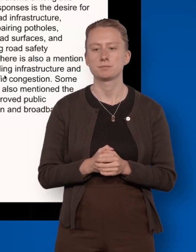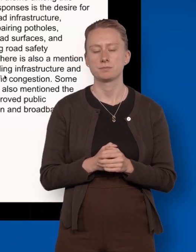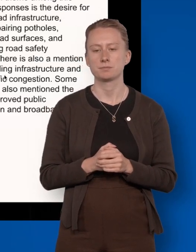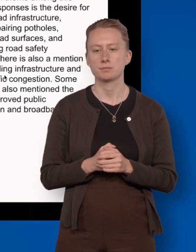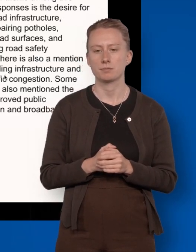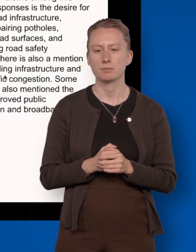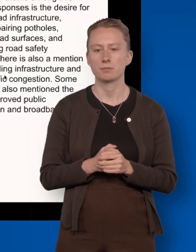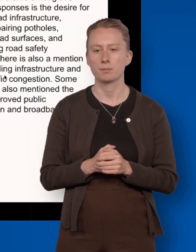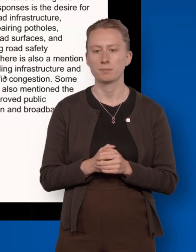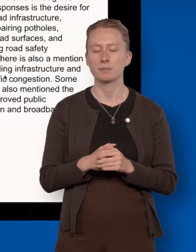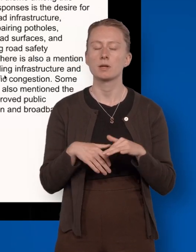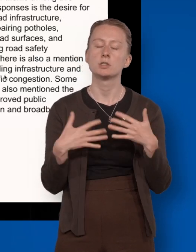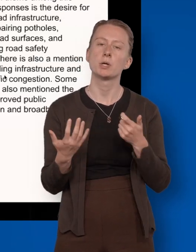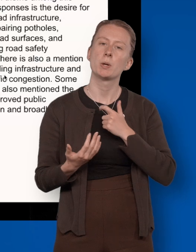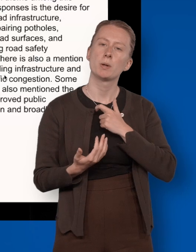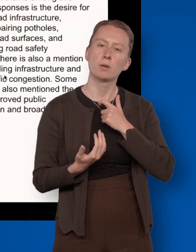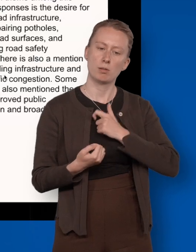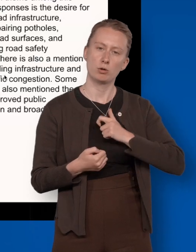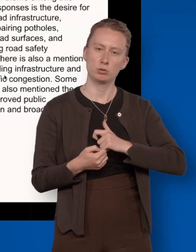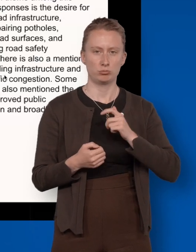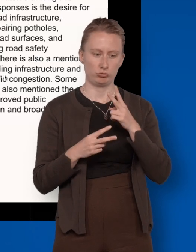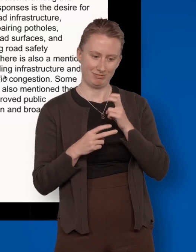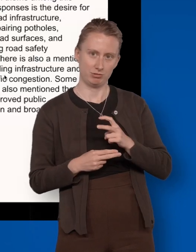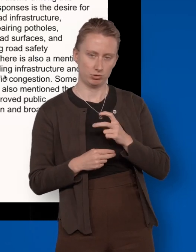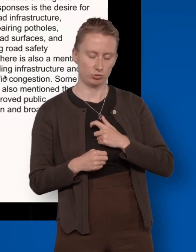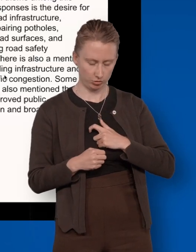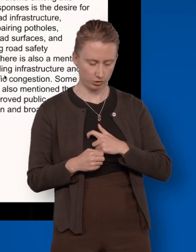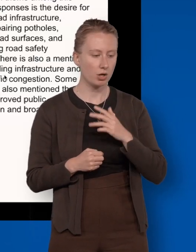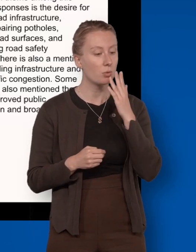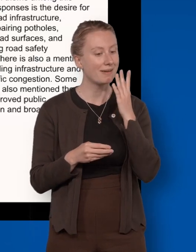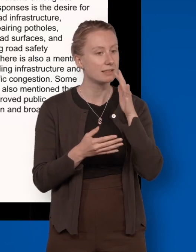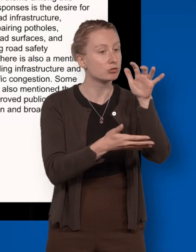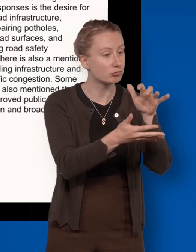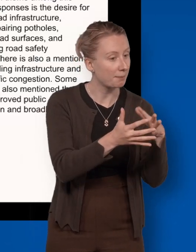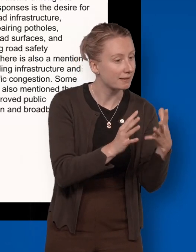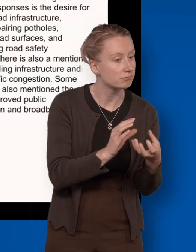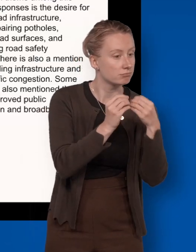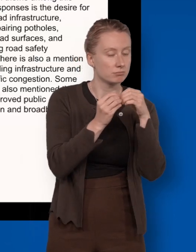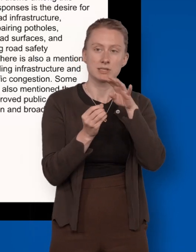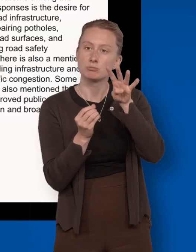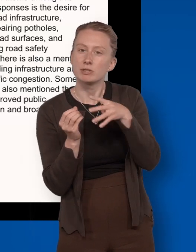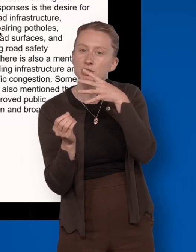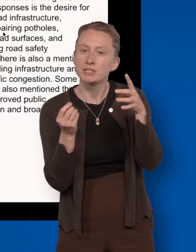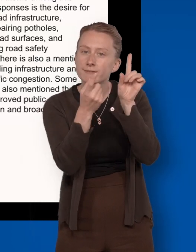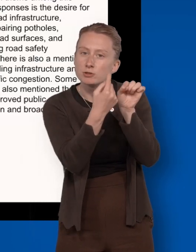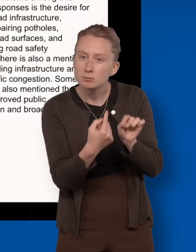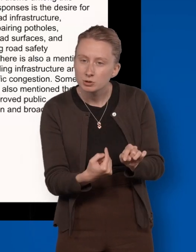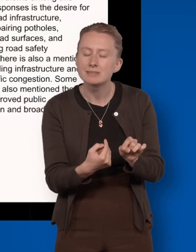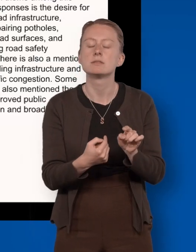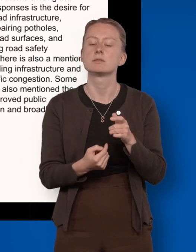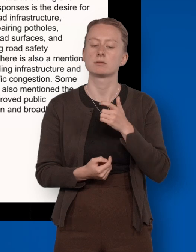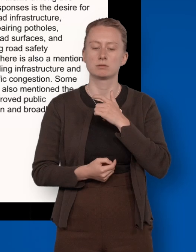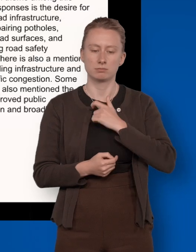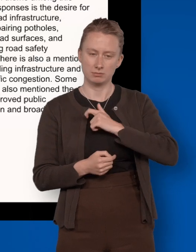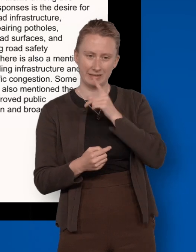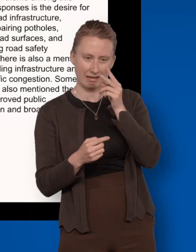human researcher, once sort of we produced basically a spreadsheet of all these responses, the human researcher can then read the summaries,